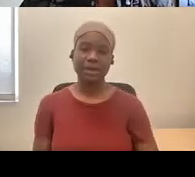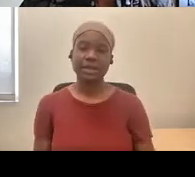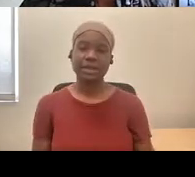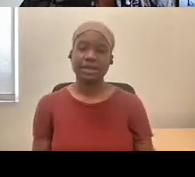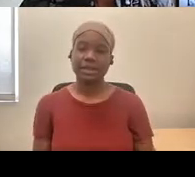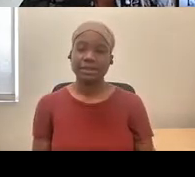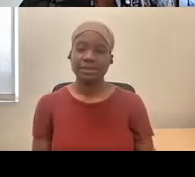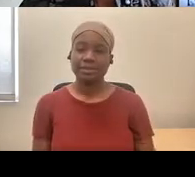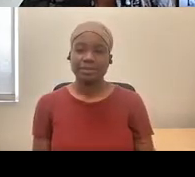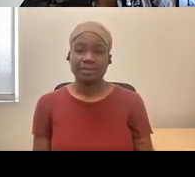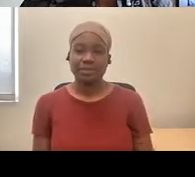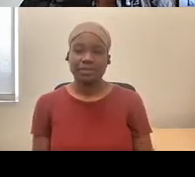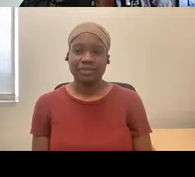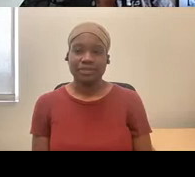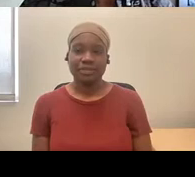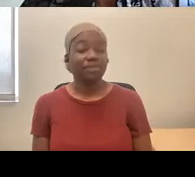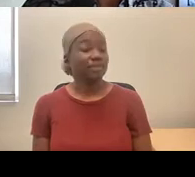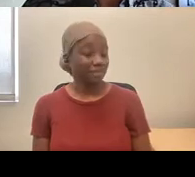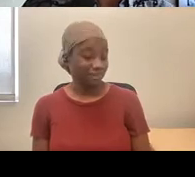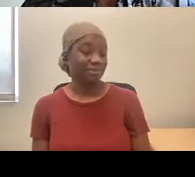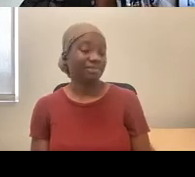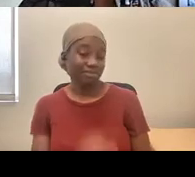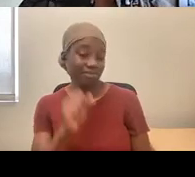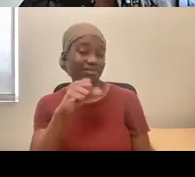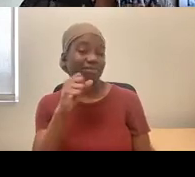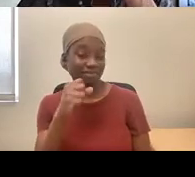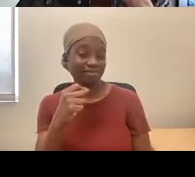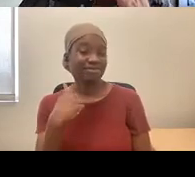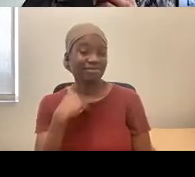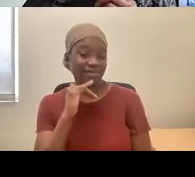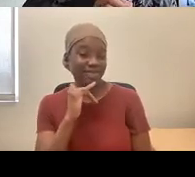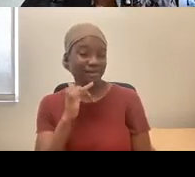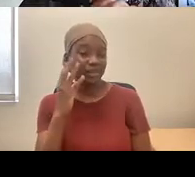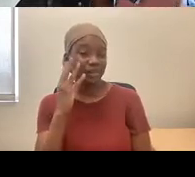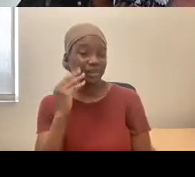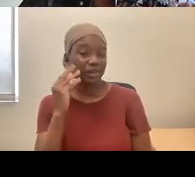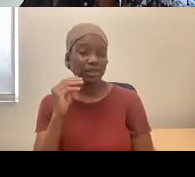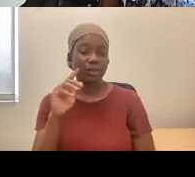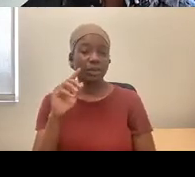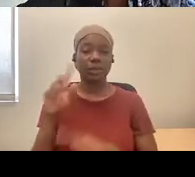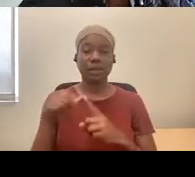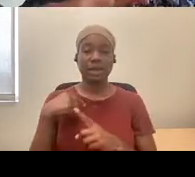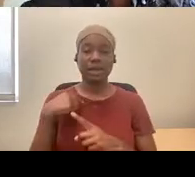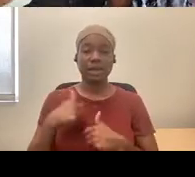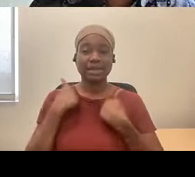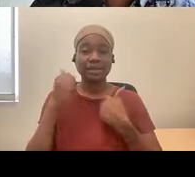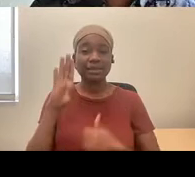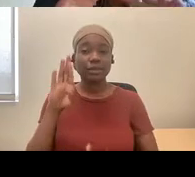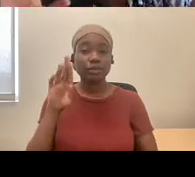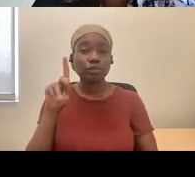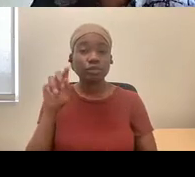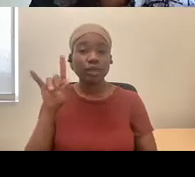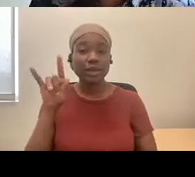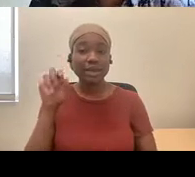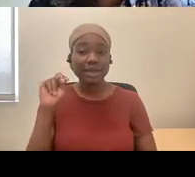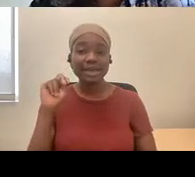Yeah. Yeah, I've had that experience of like when I was still in Brooklyn, of the just my landlord over time installing more